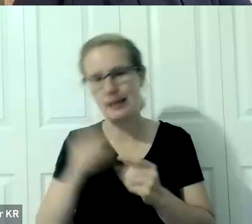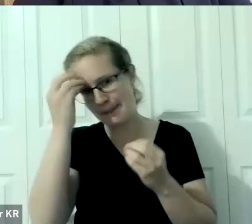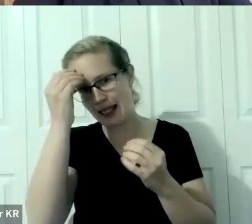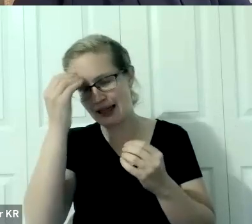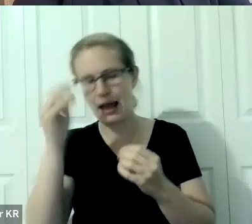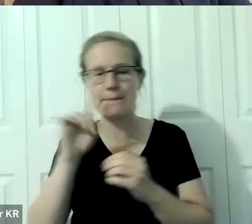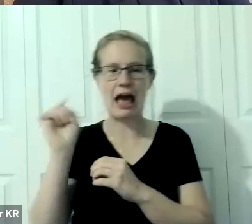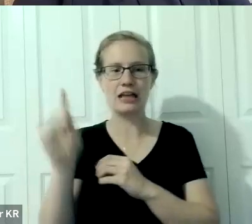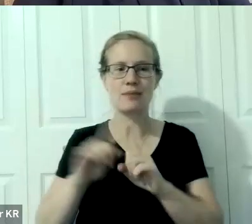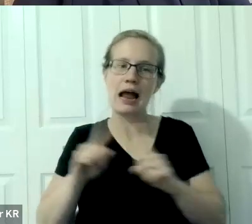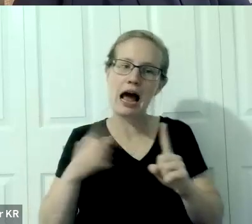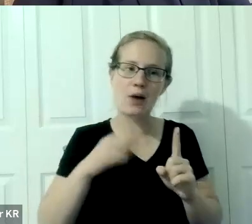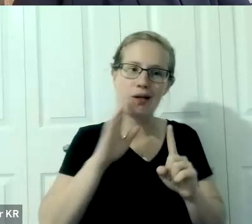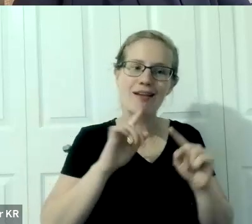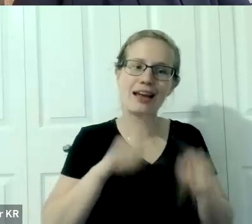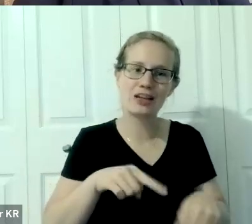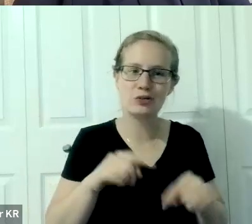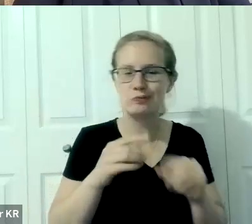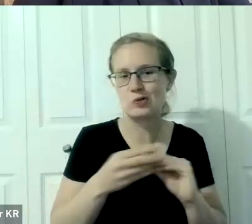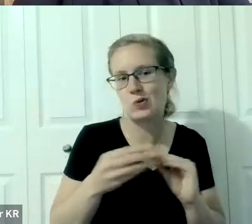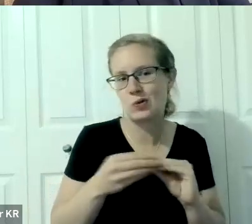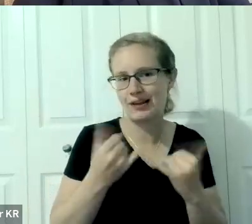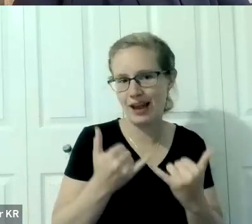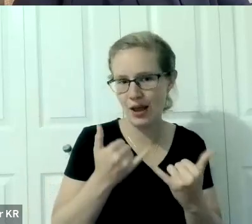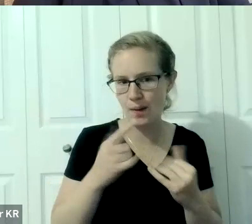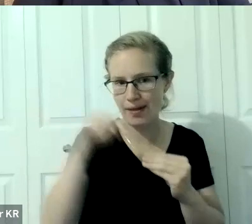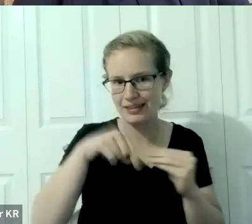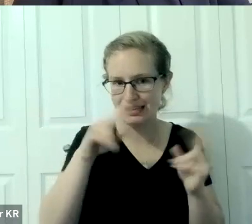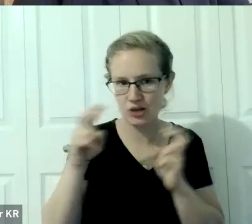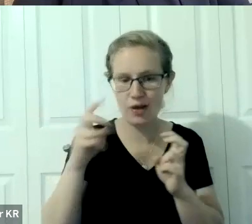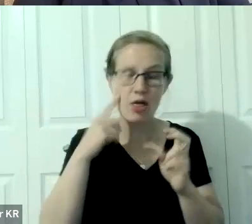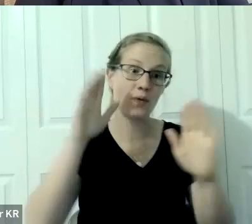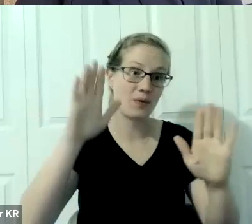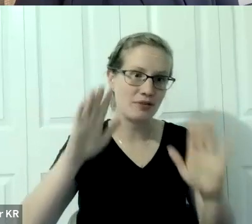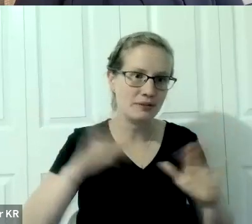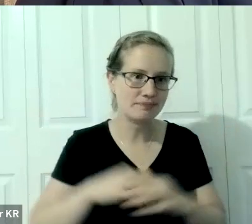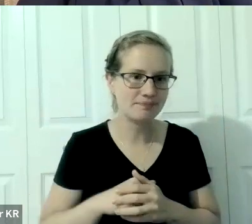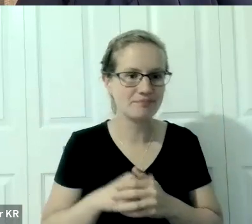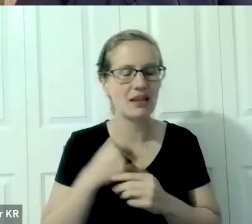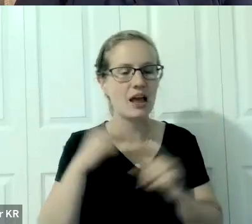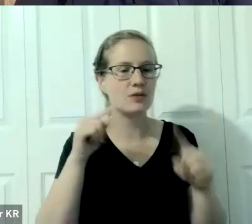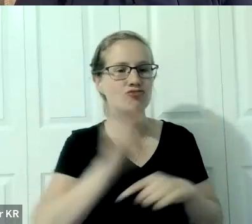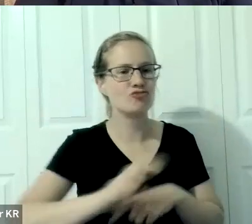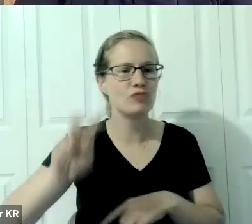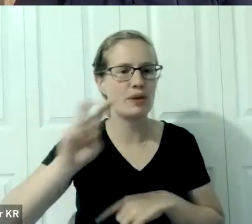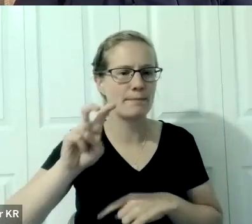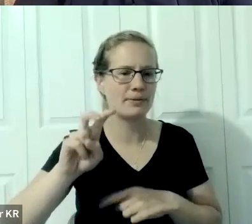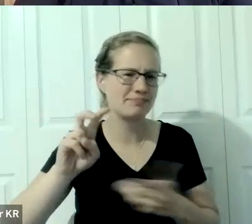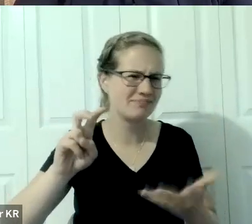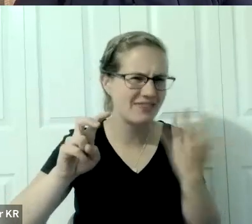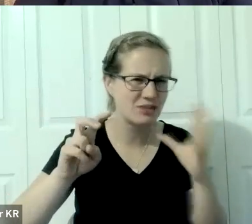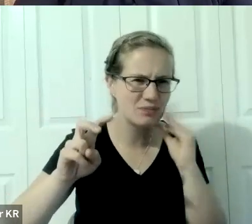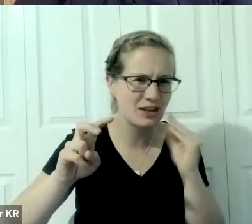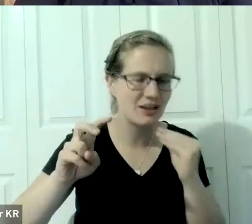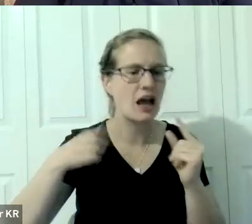I'm asking the question, but I'm going to just quickly tell a little story about this issue that I thought was wonderful. I was on a trip to, maybe some of you have been there.